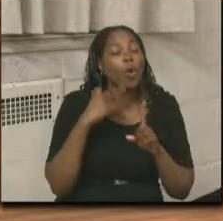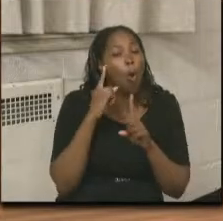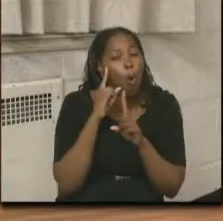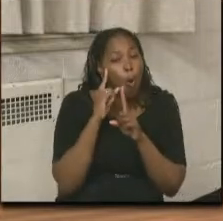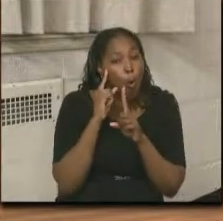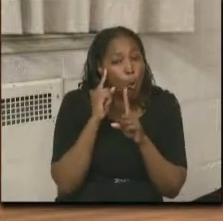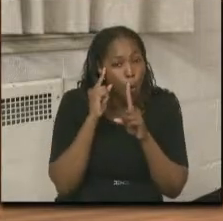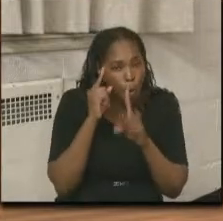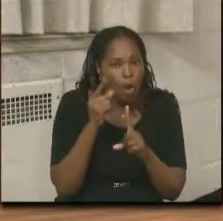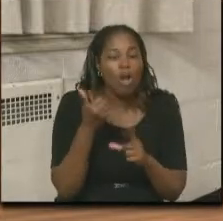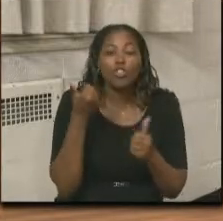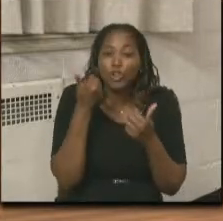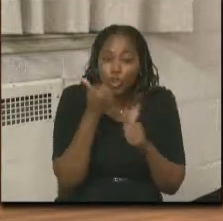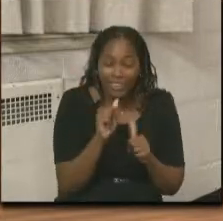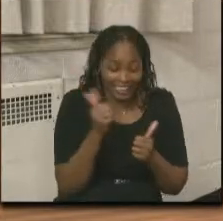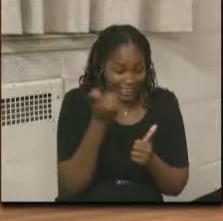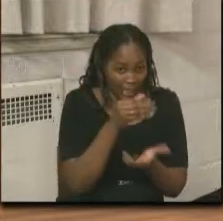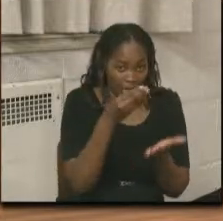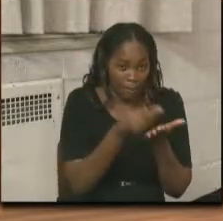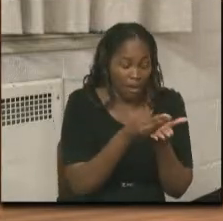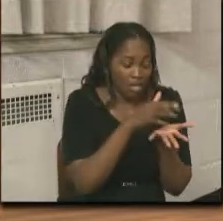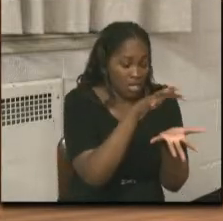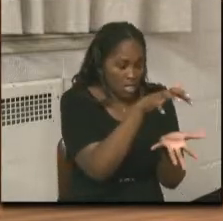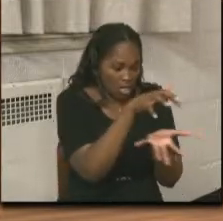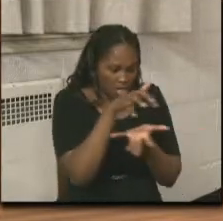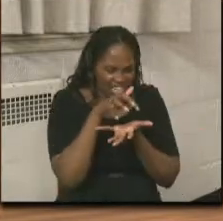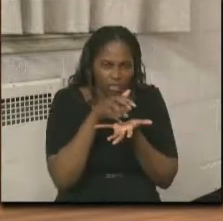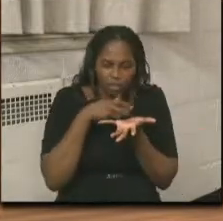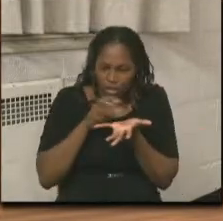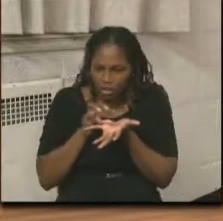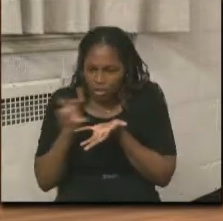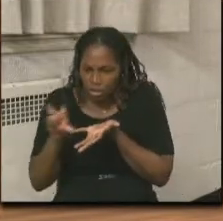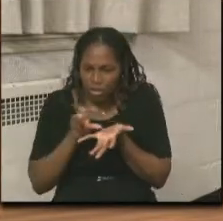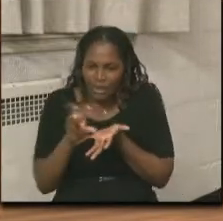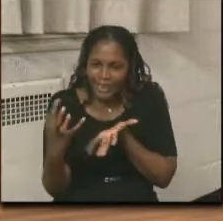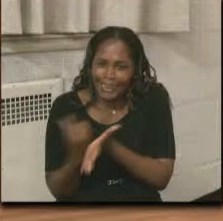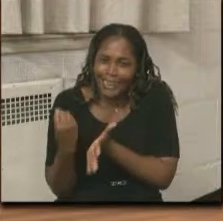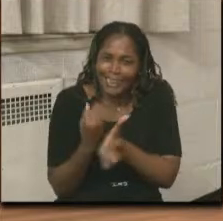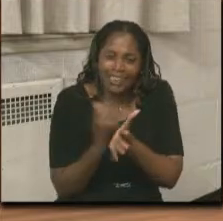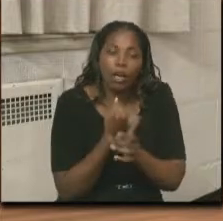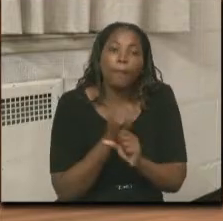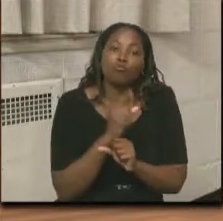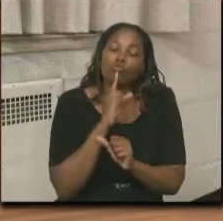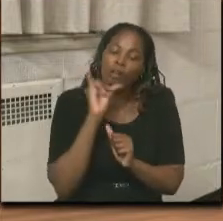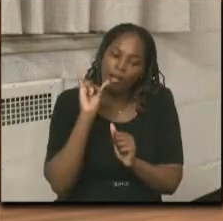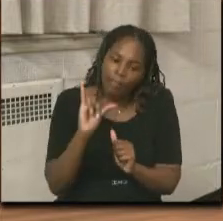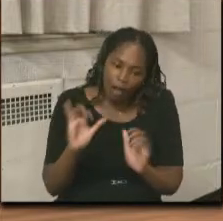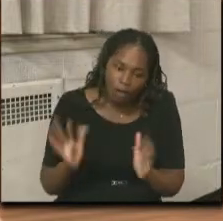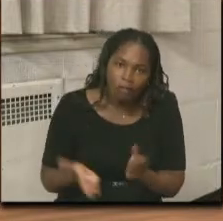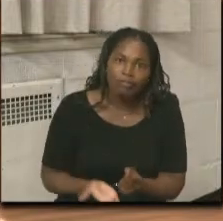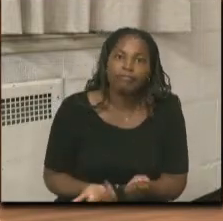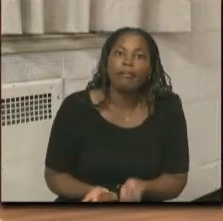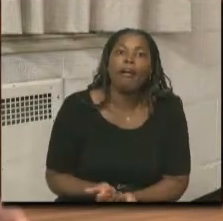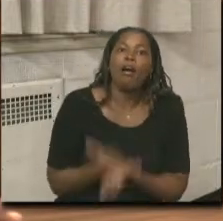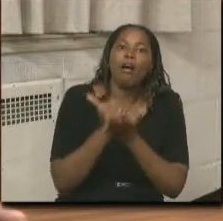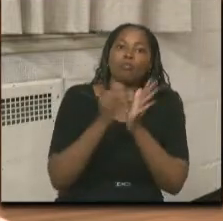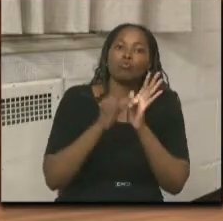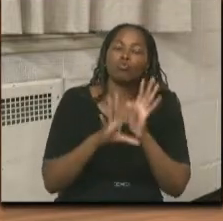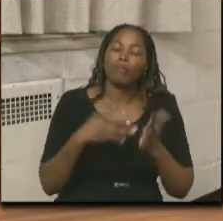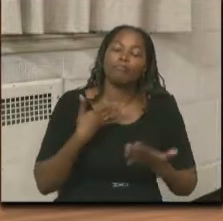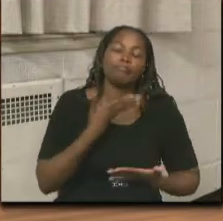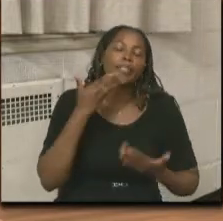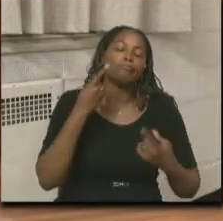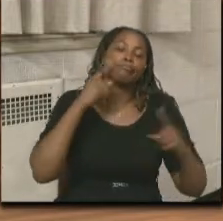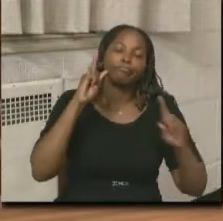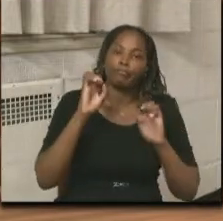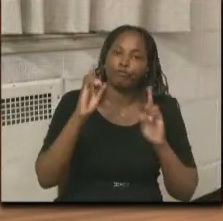the impact of every dollar spent, ensuring that our students receive the best possible education and support. I want to extend